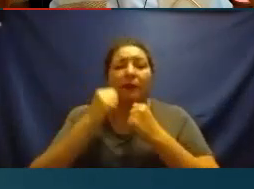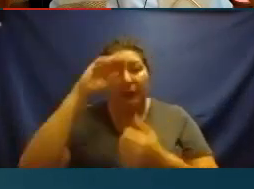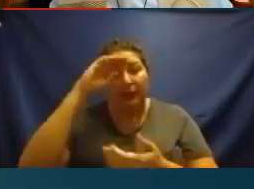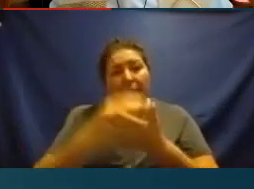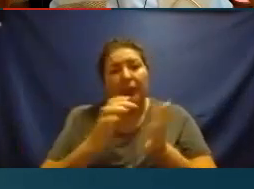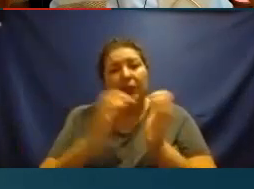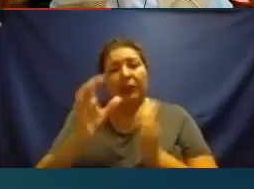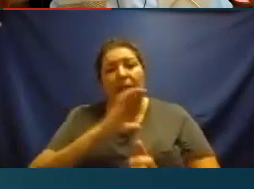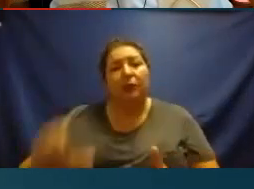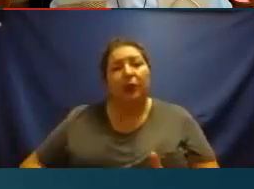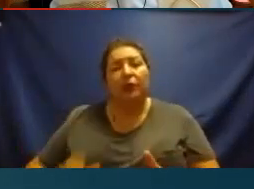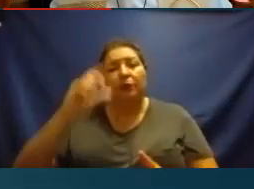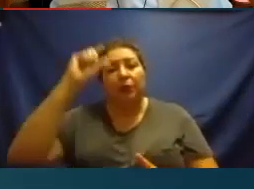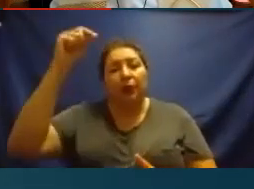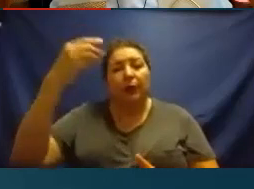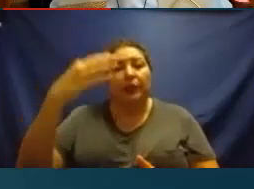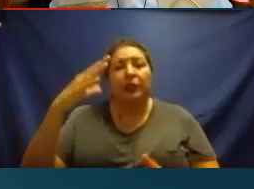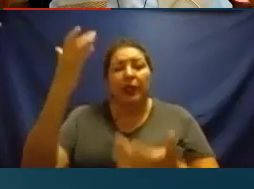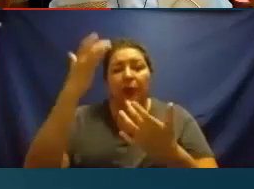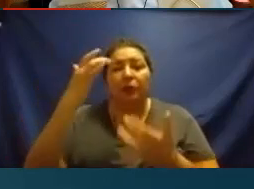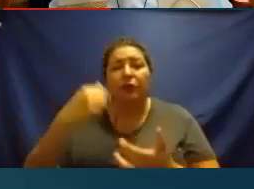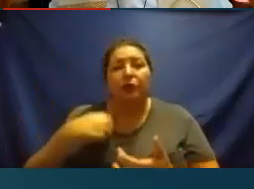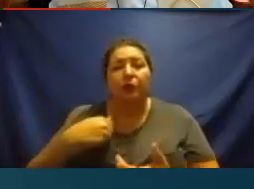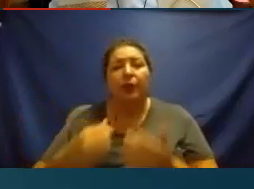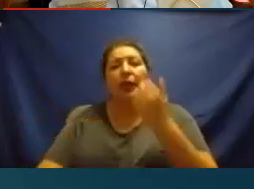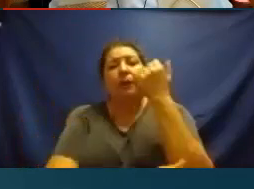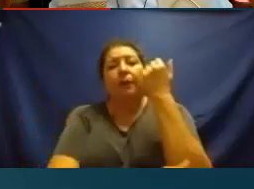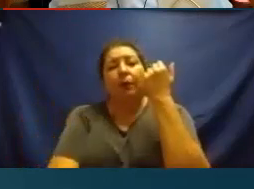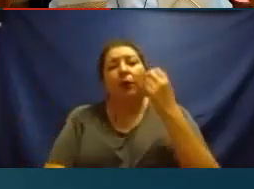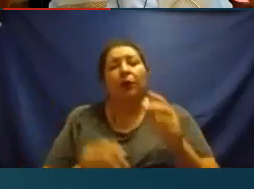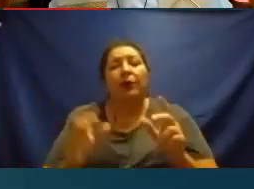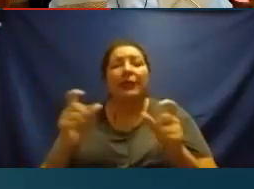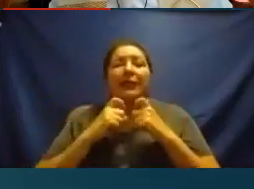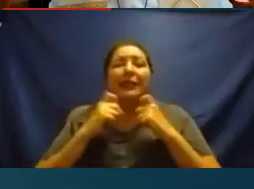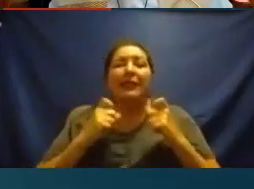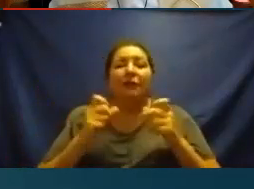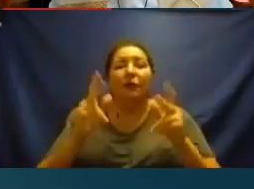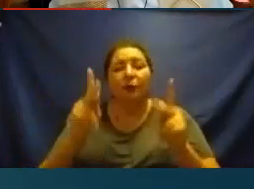and merciful to me, a poor, sinful being.